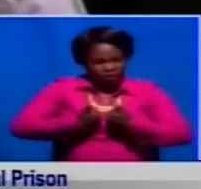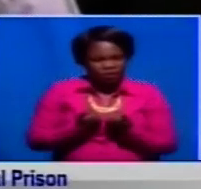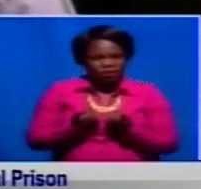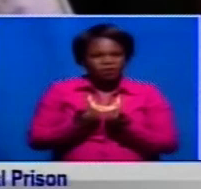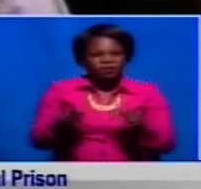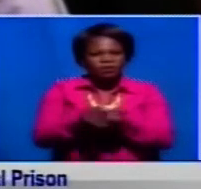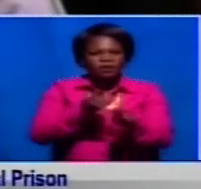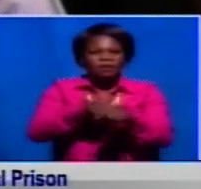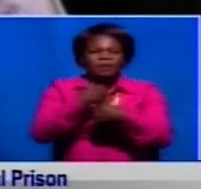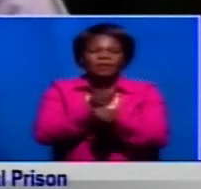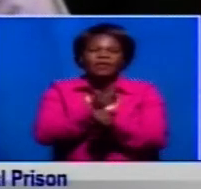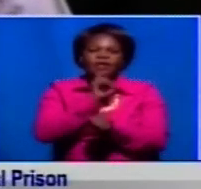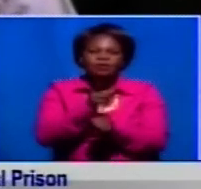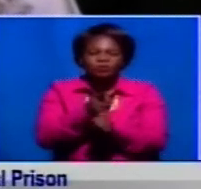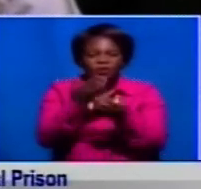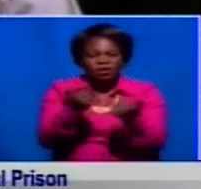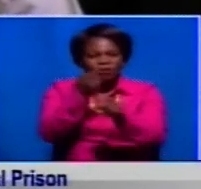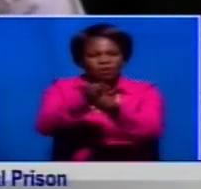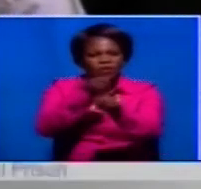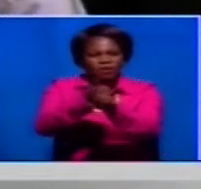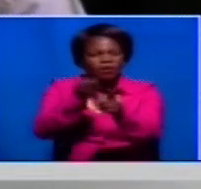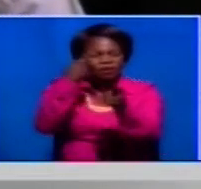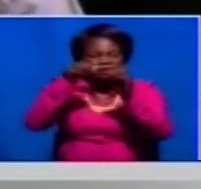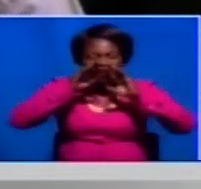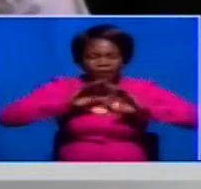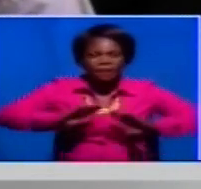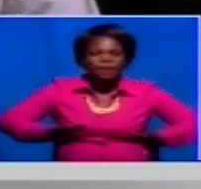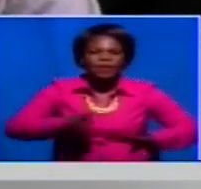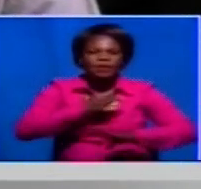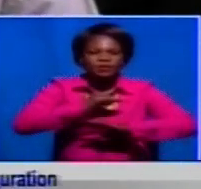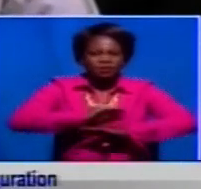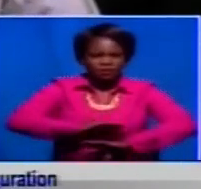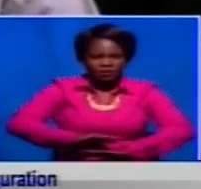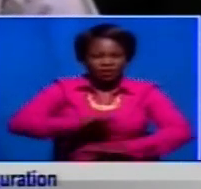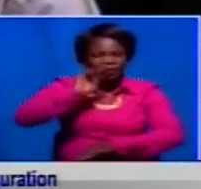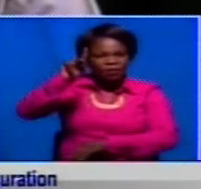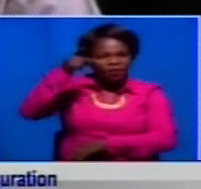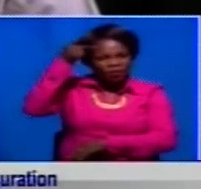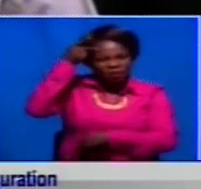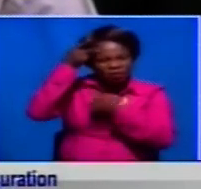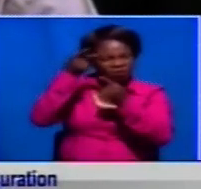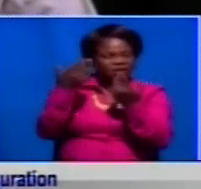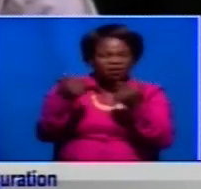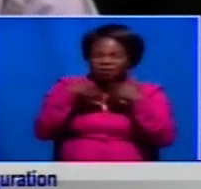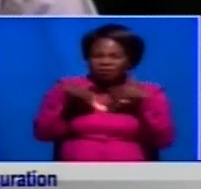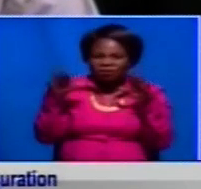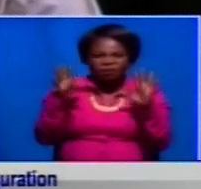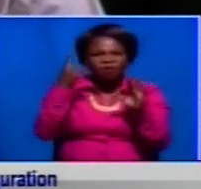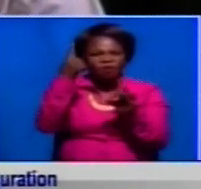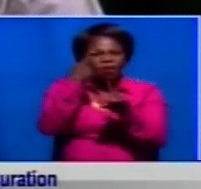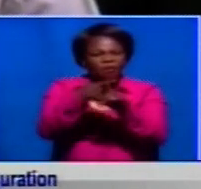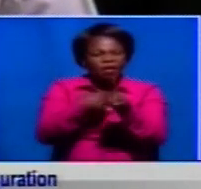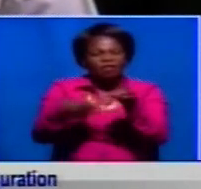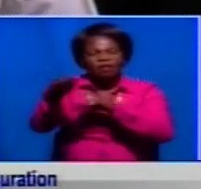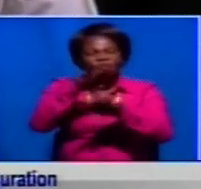we now advocate for peace and calmness. I think politics, the politics are now gone. It's over a month now since we